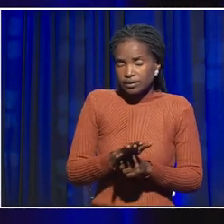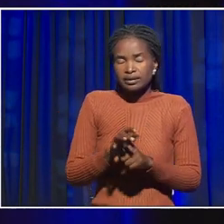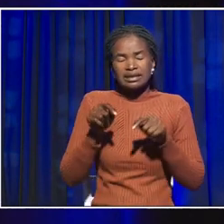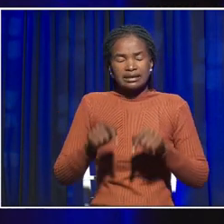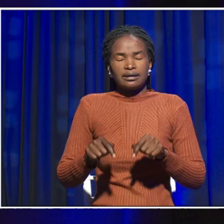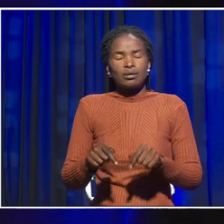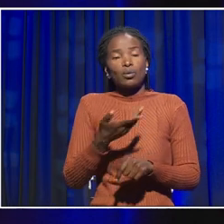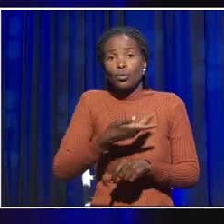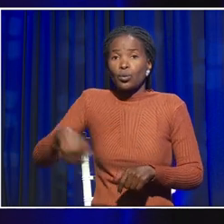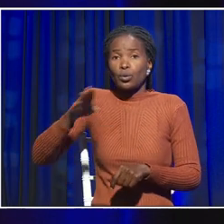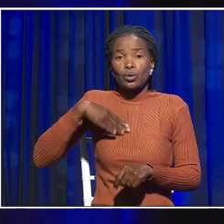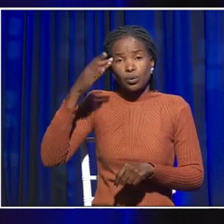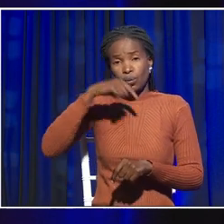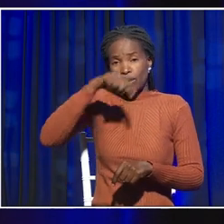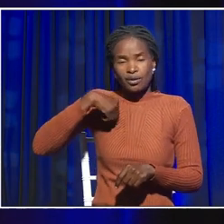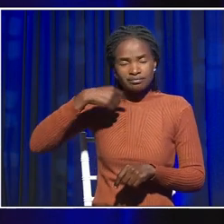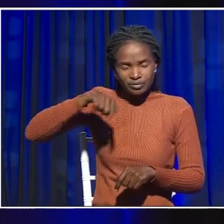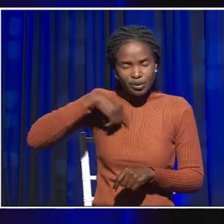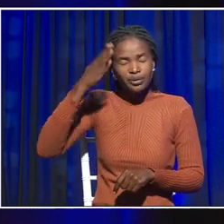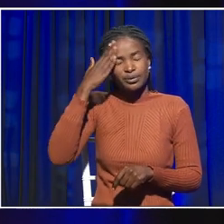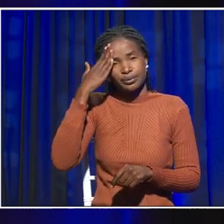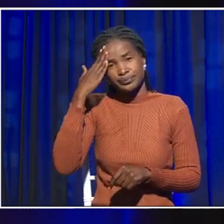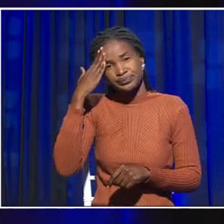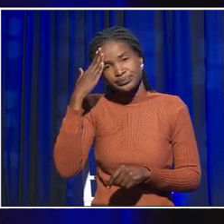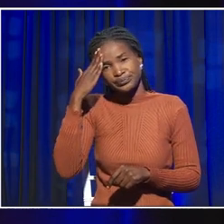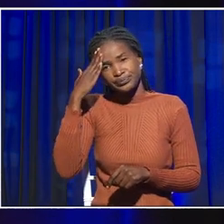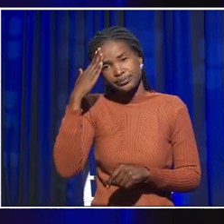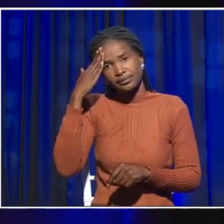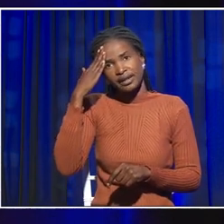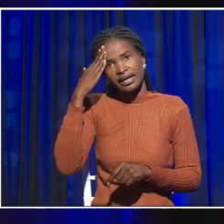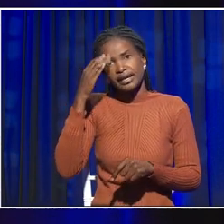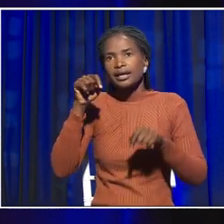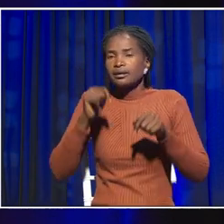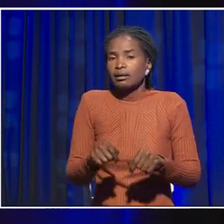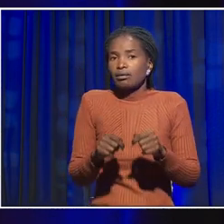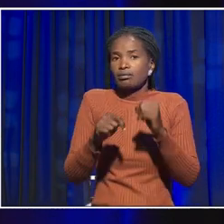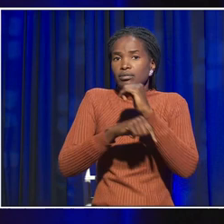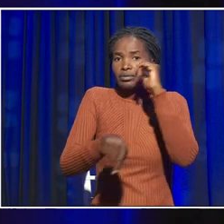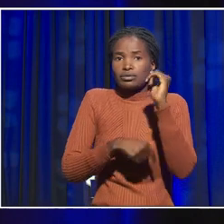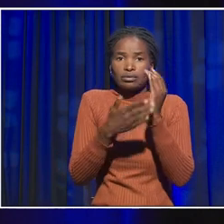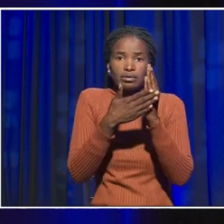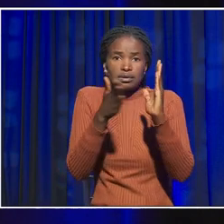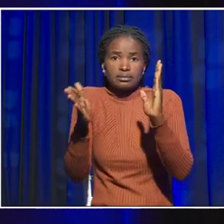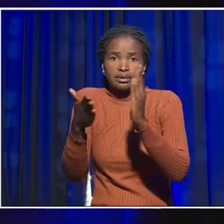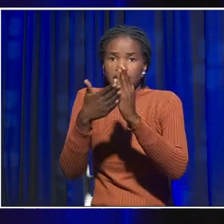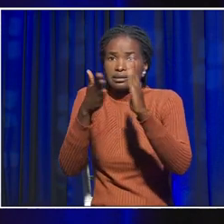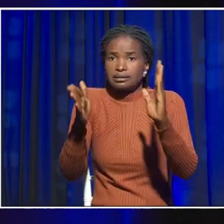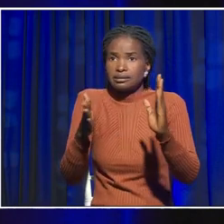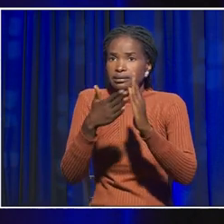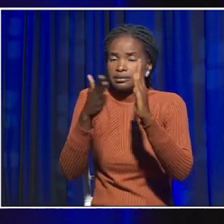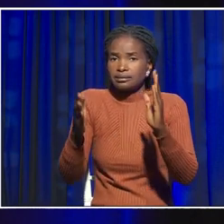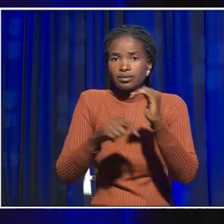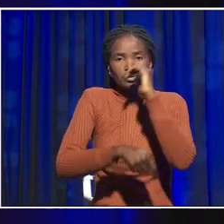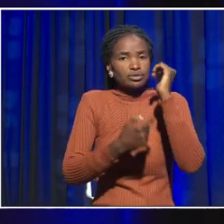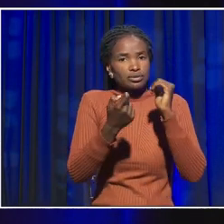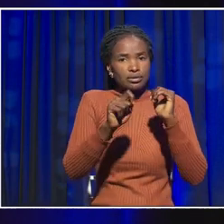moment, and we know, as LucyMay referred to, that we are opening up, there's probably many, many different